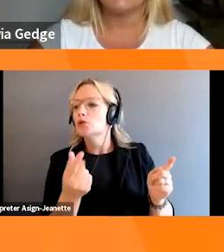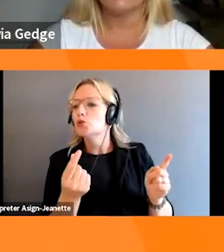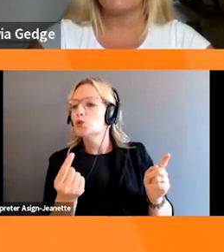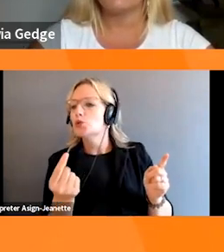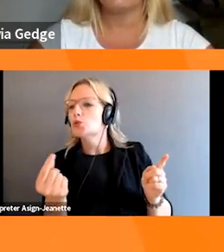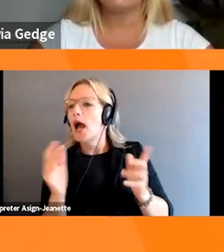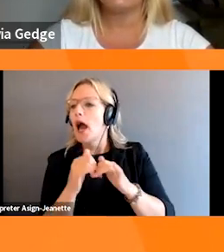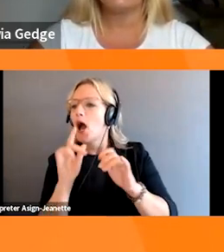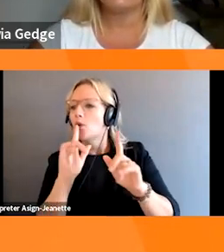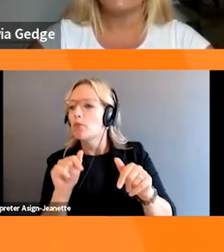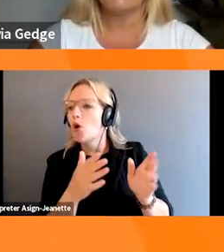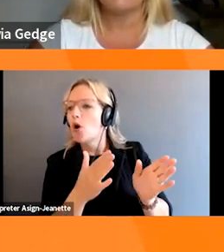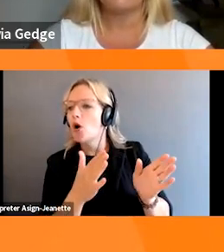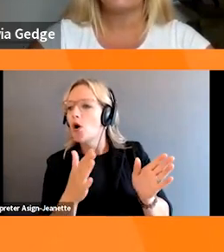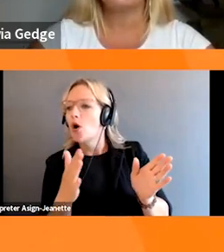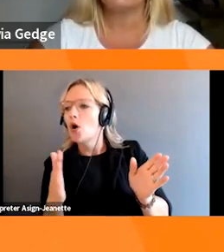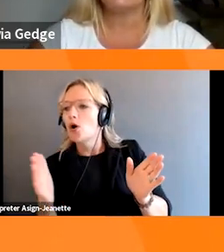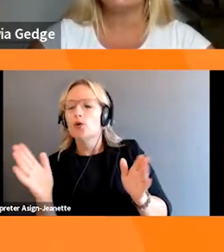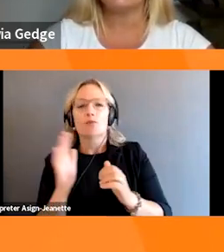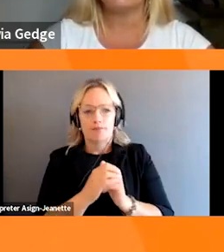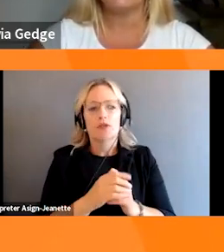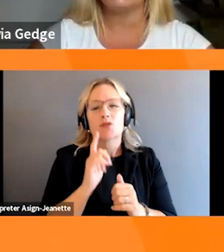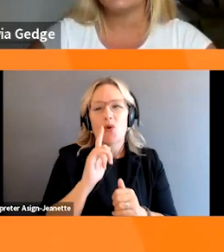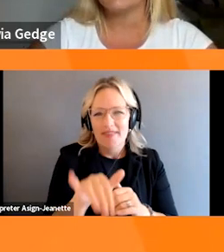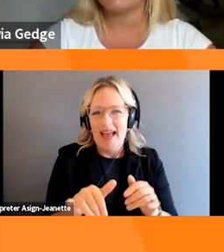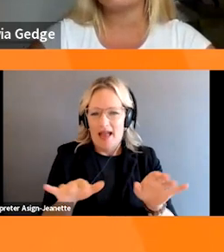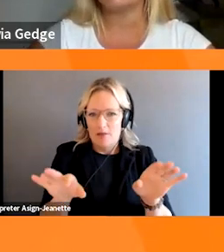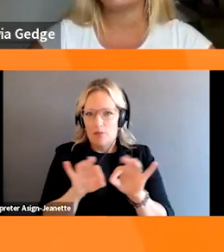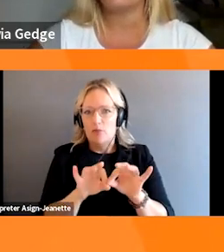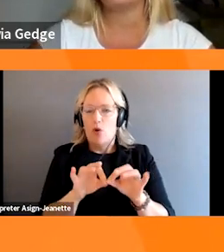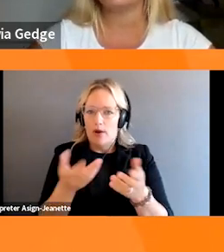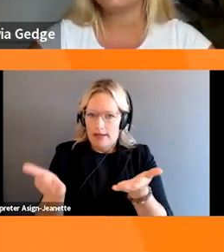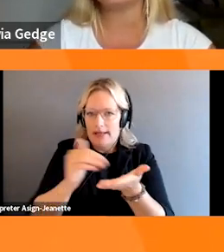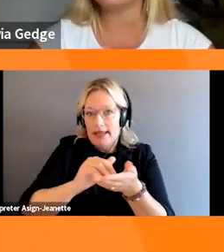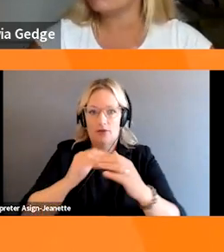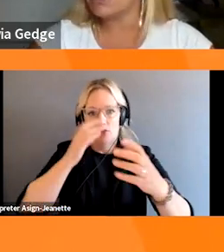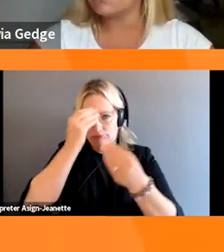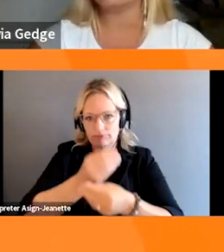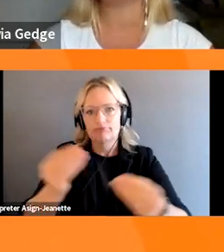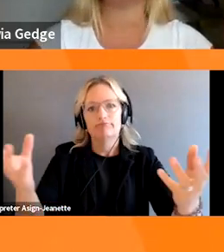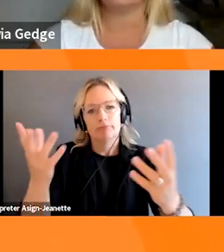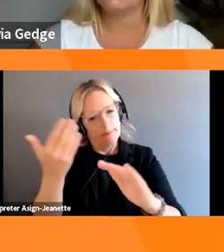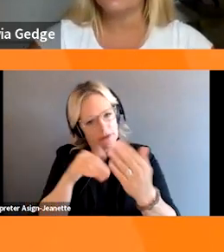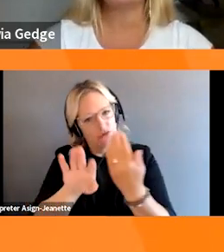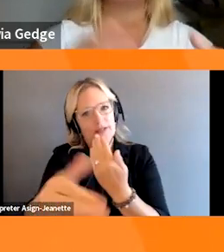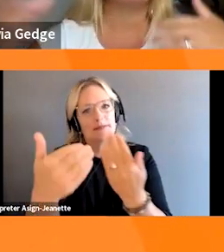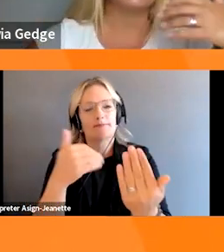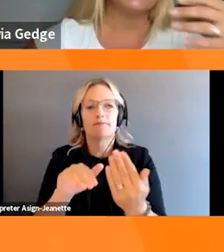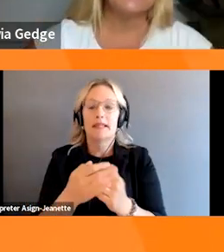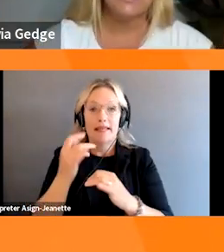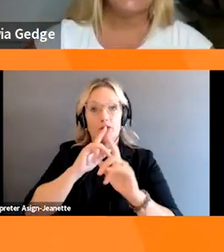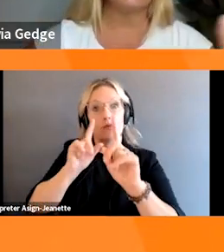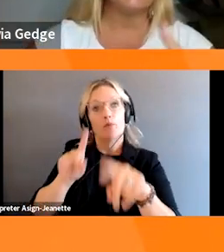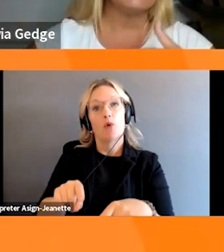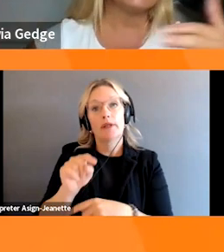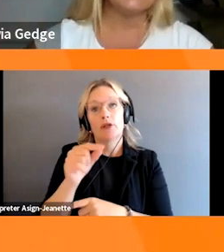regulations and being able to communicate sort of, transparently what you are doing. Let's say reporting greenhouse